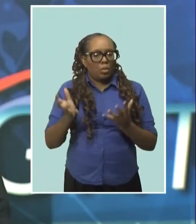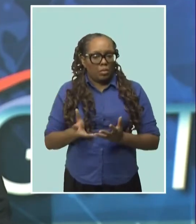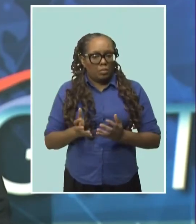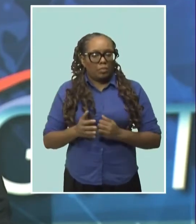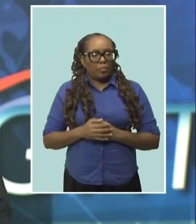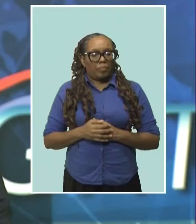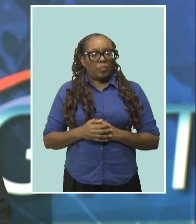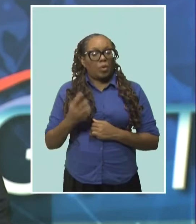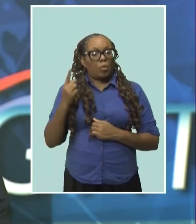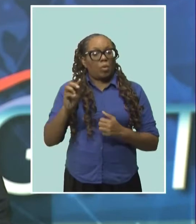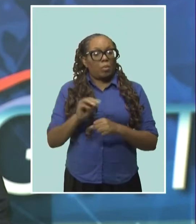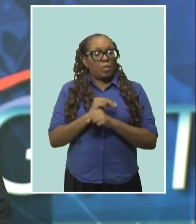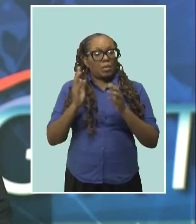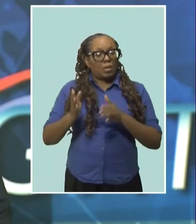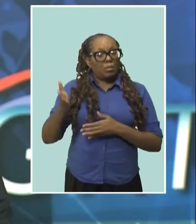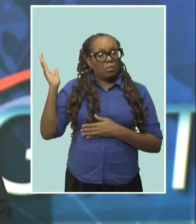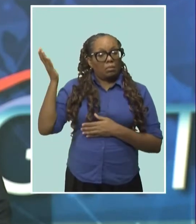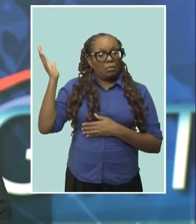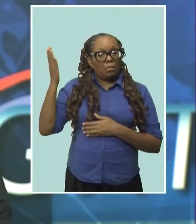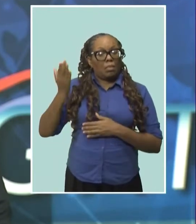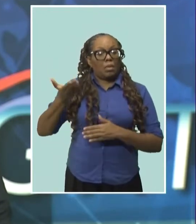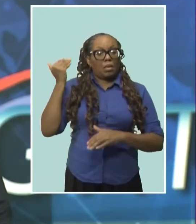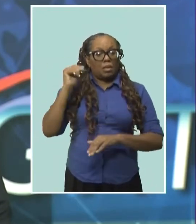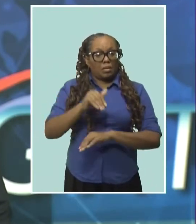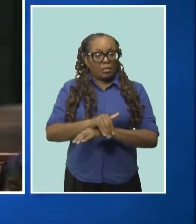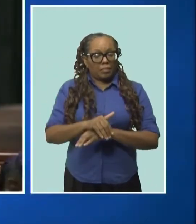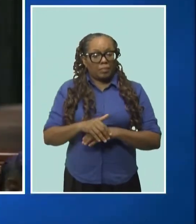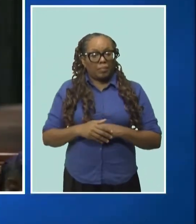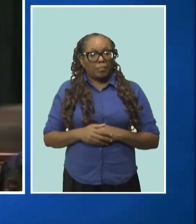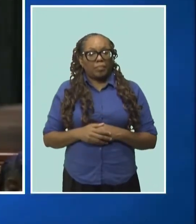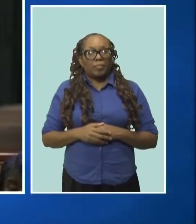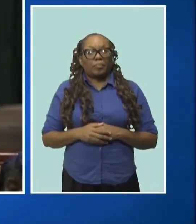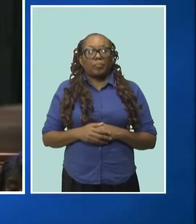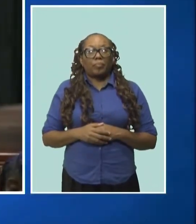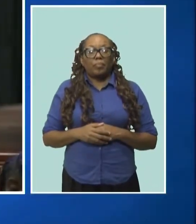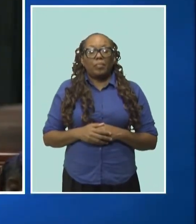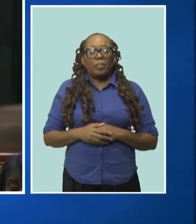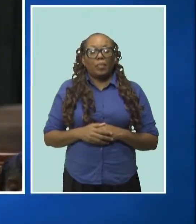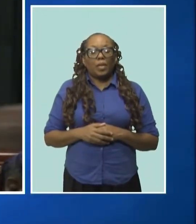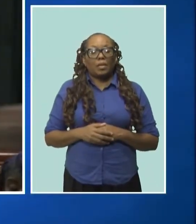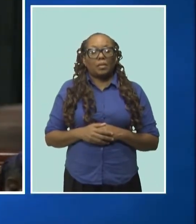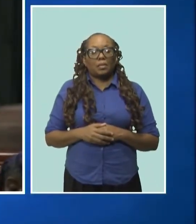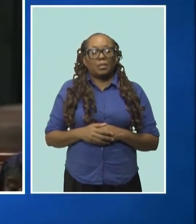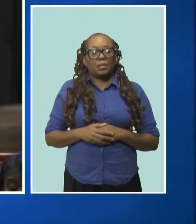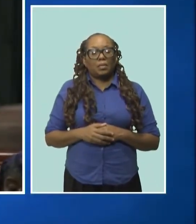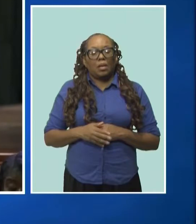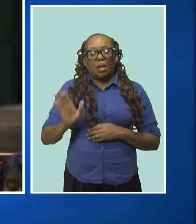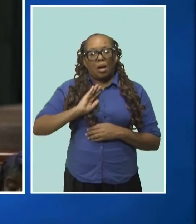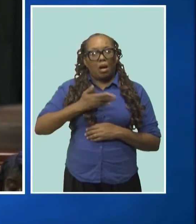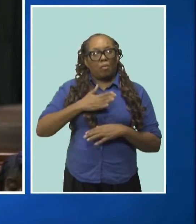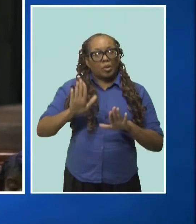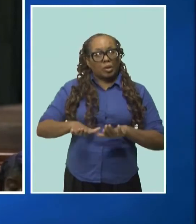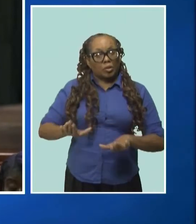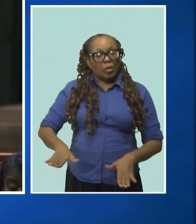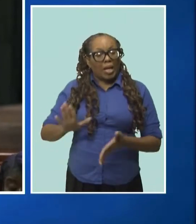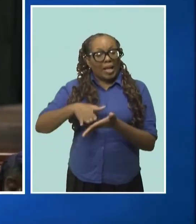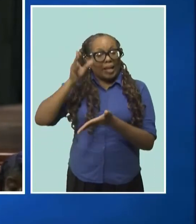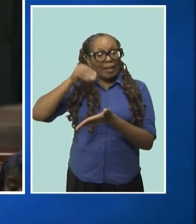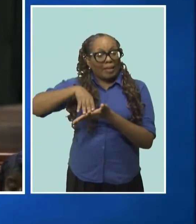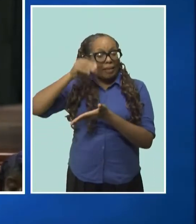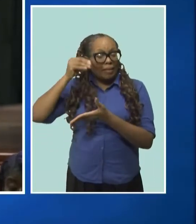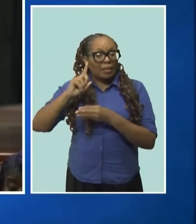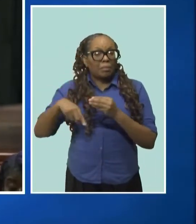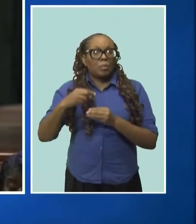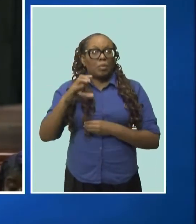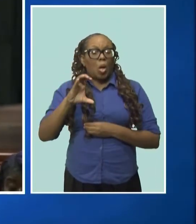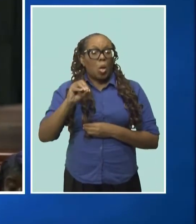branch meeting at Queen's College last night. The people that they've got to compete against are the ones in